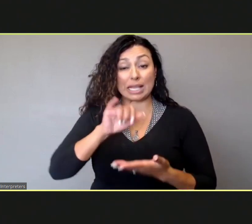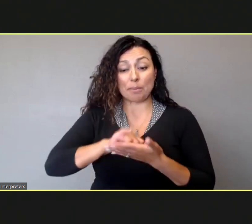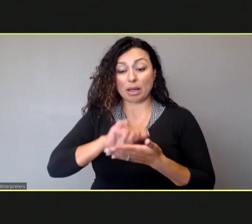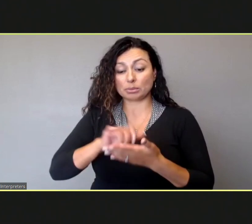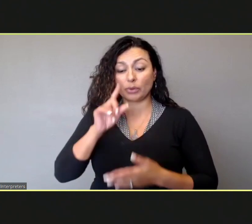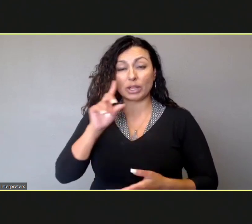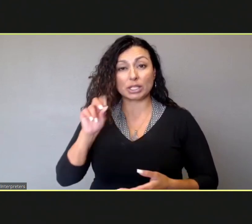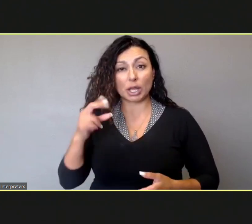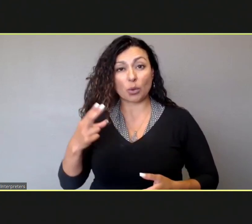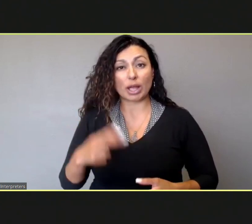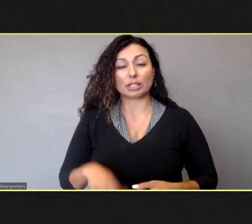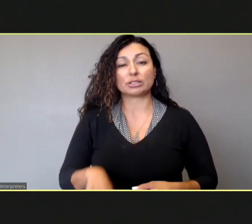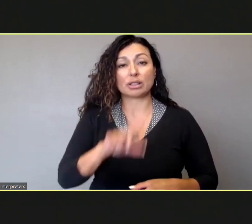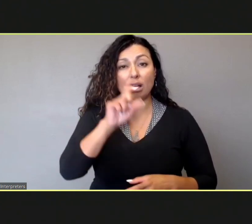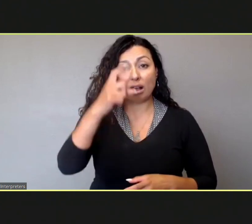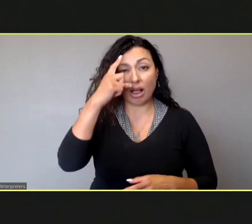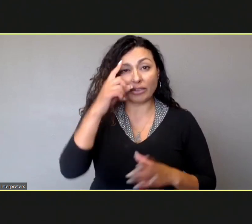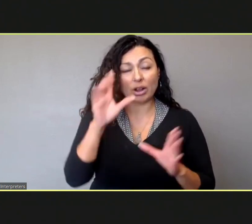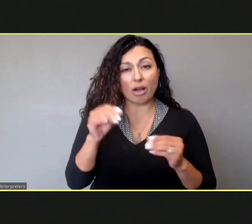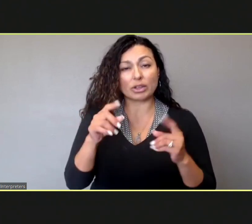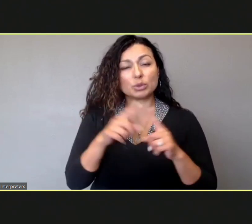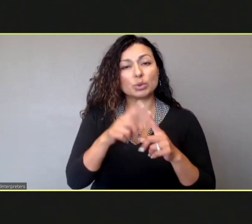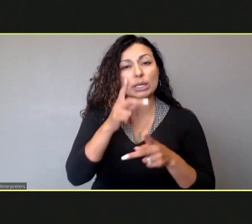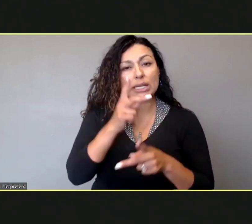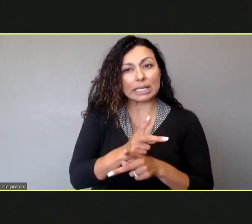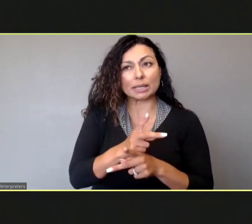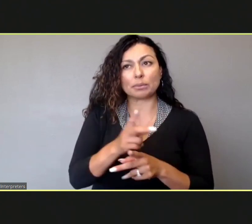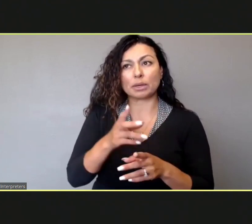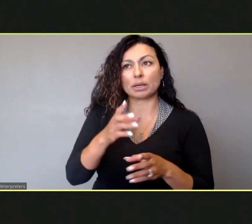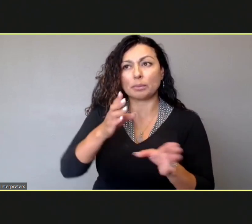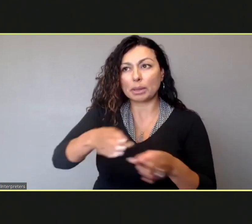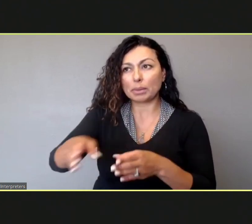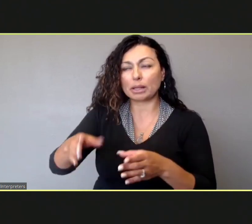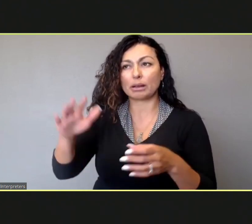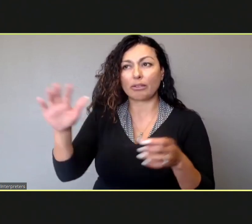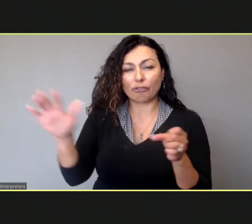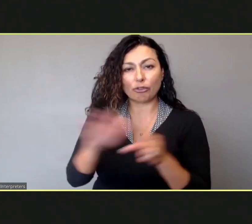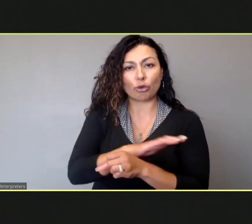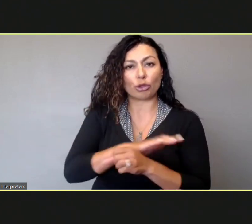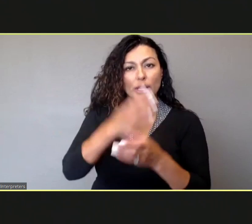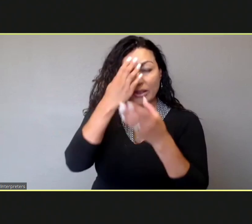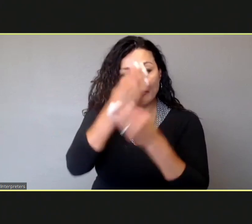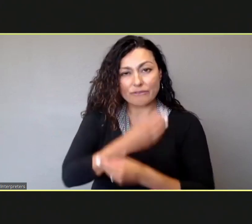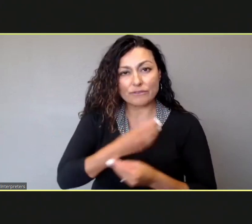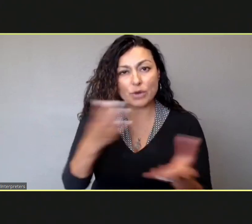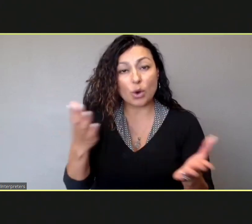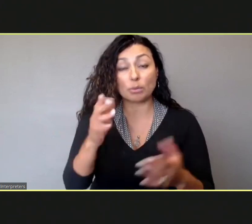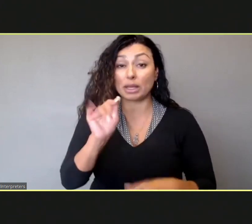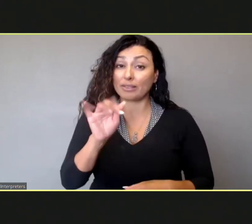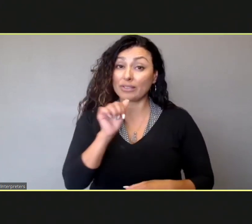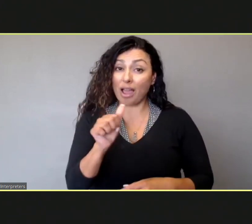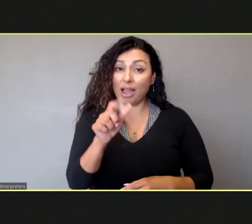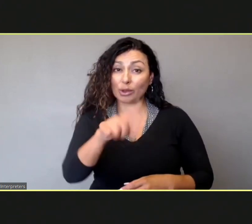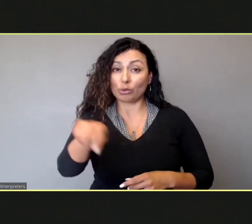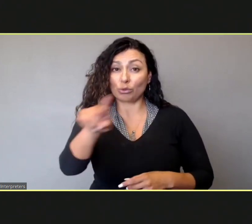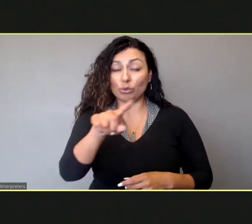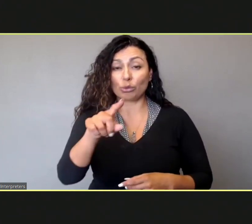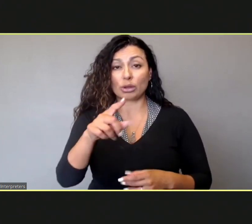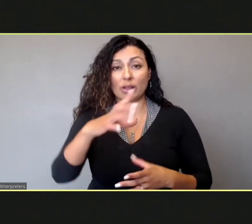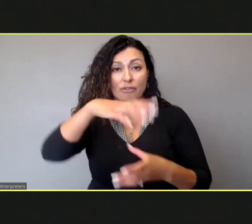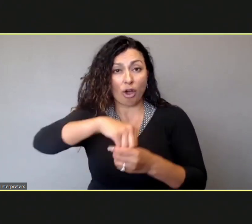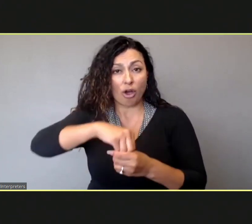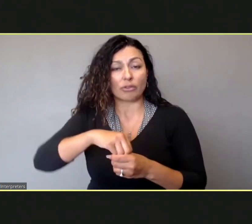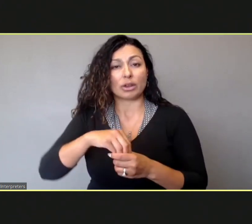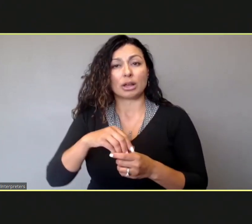and the governor's office to keep people as deeply informed had it not been for you pointing people